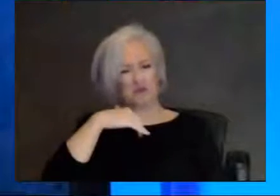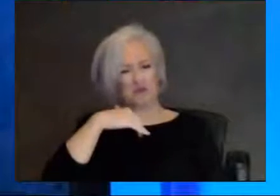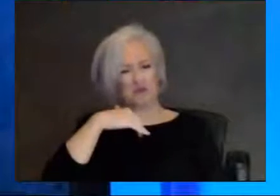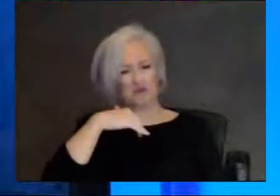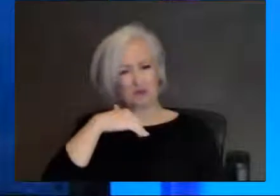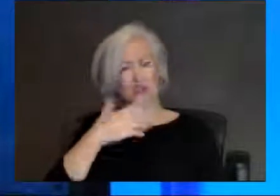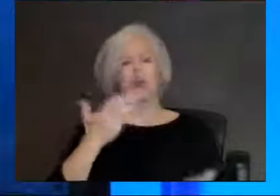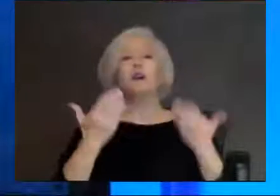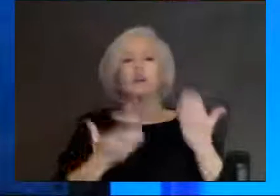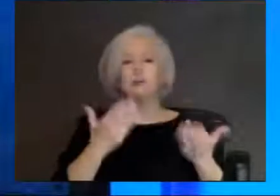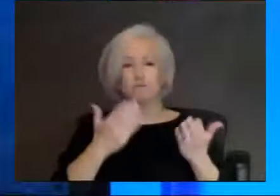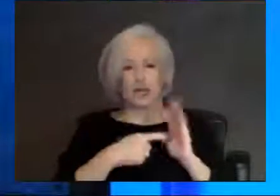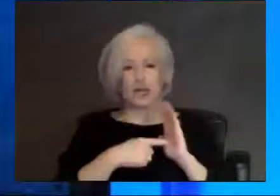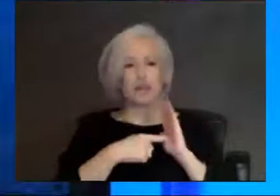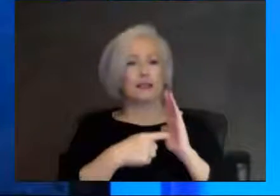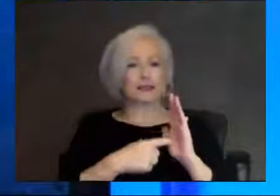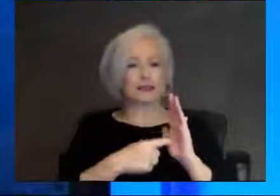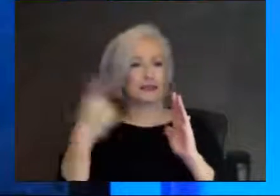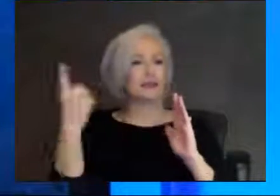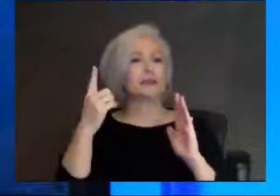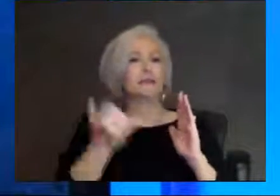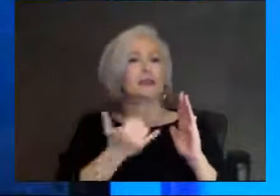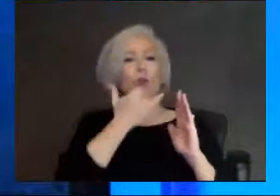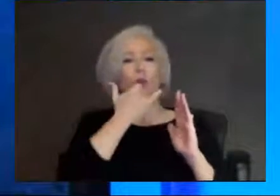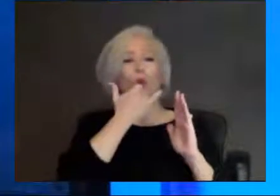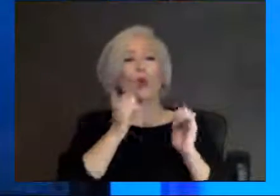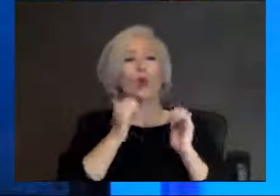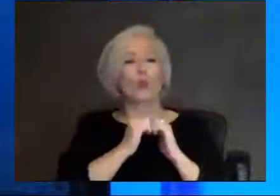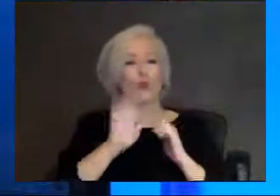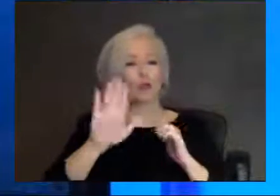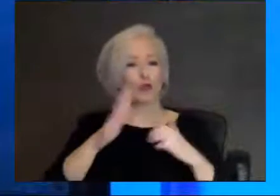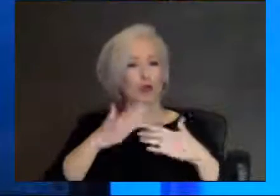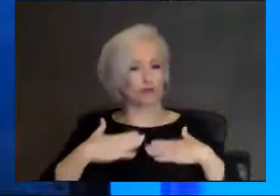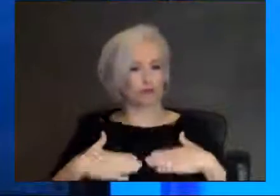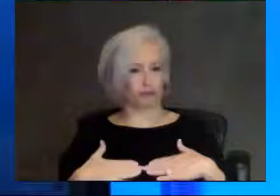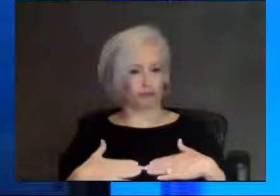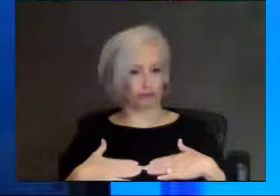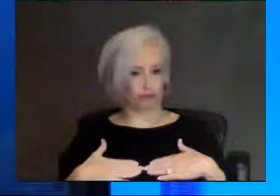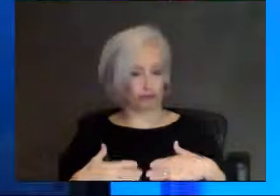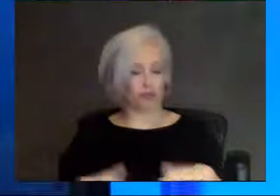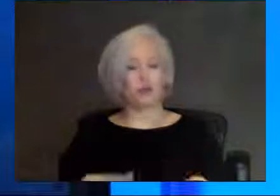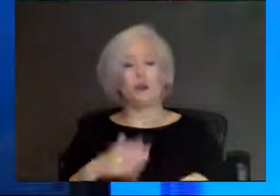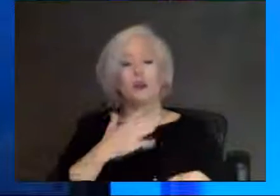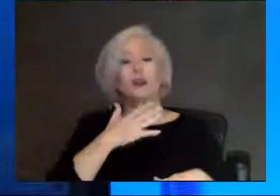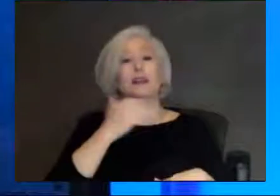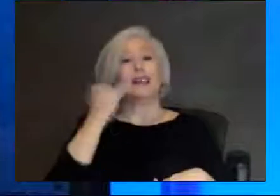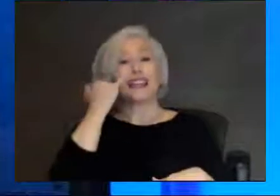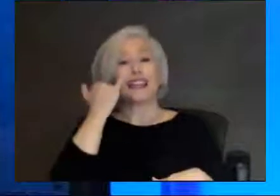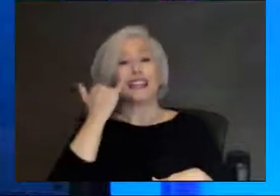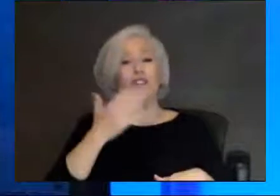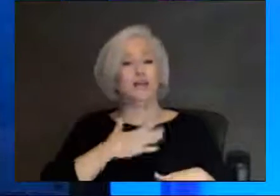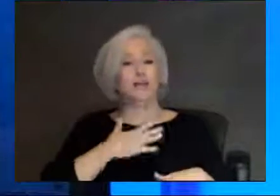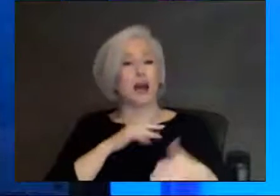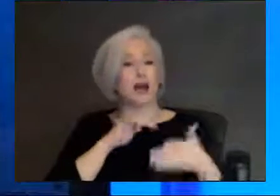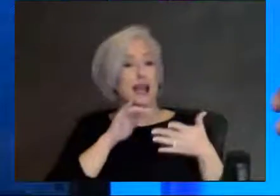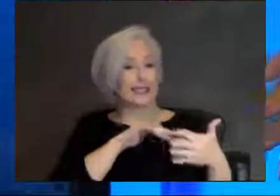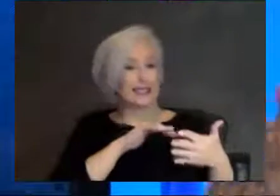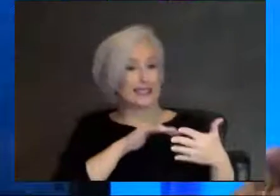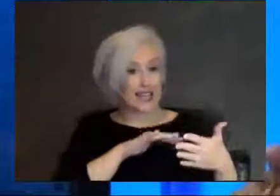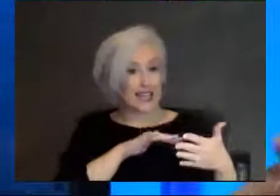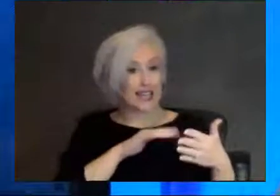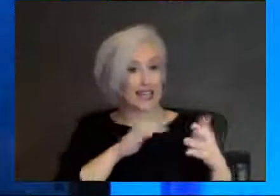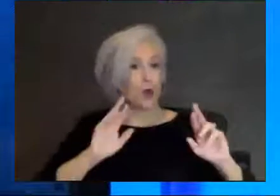of something going on wrong with you. And with my studies, if I could able to establish that this bitter taste receptor